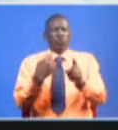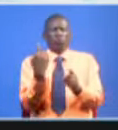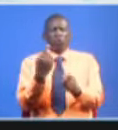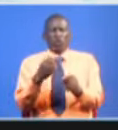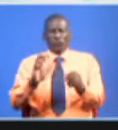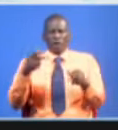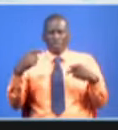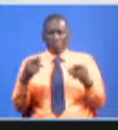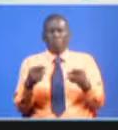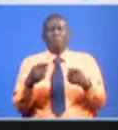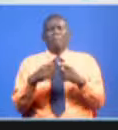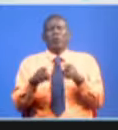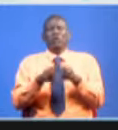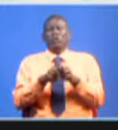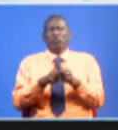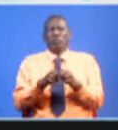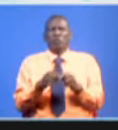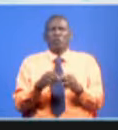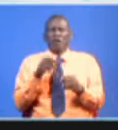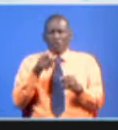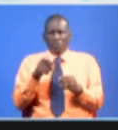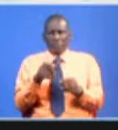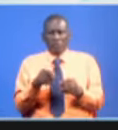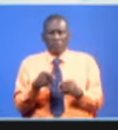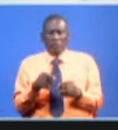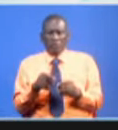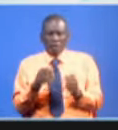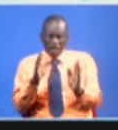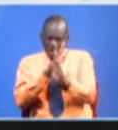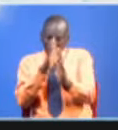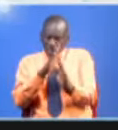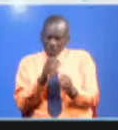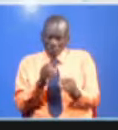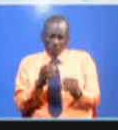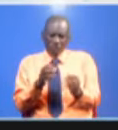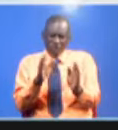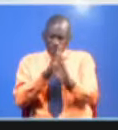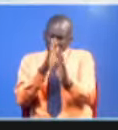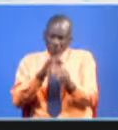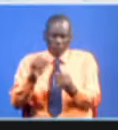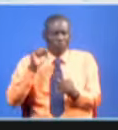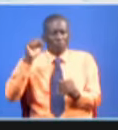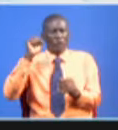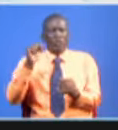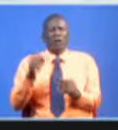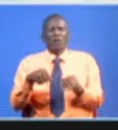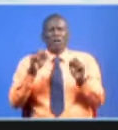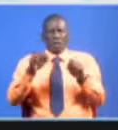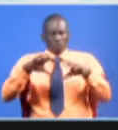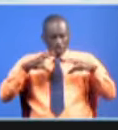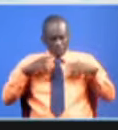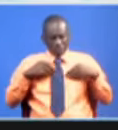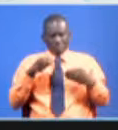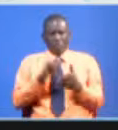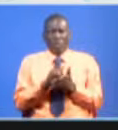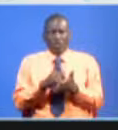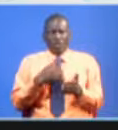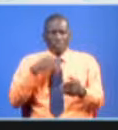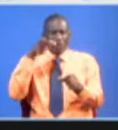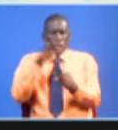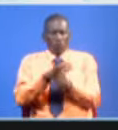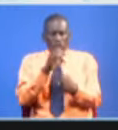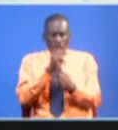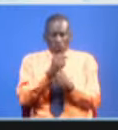people, because of this camaraderie, if you like, of the conflation, if you like, with politics. Would you accept that there is a lot of work to be